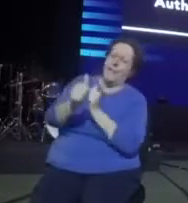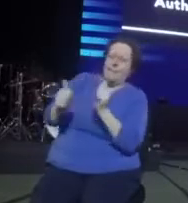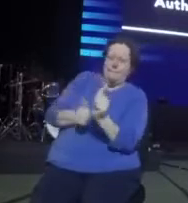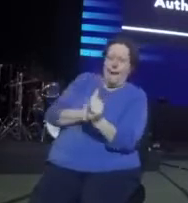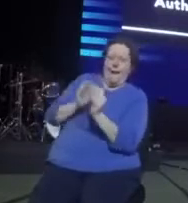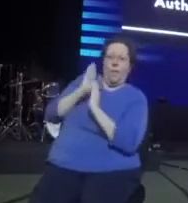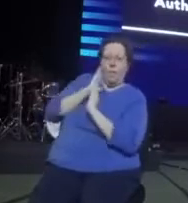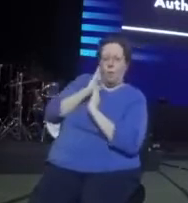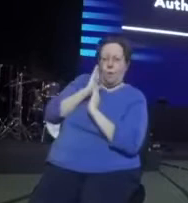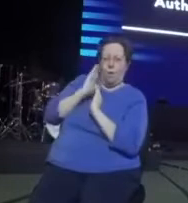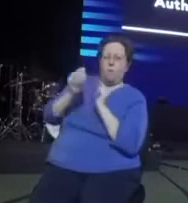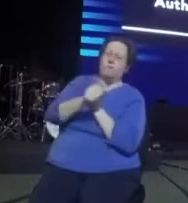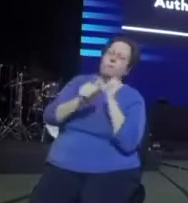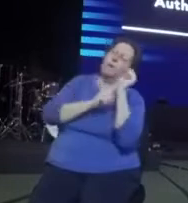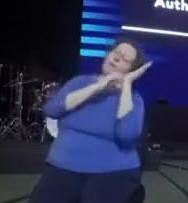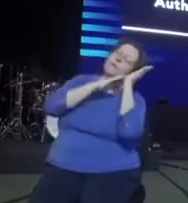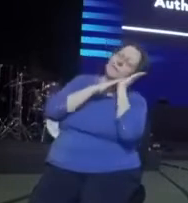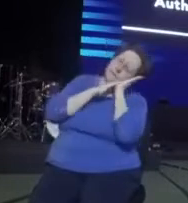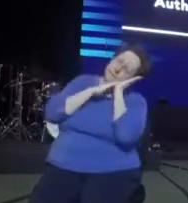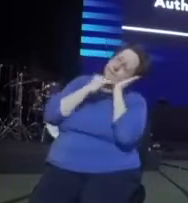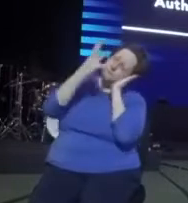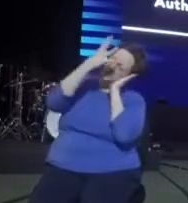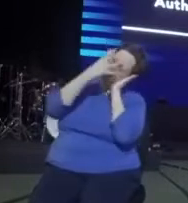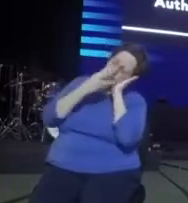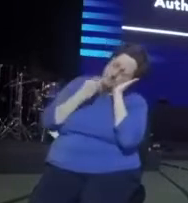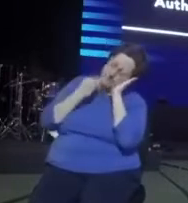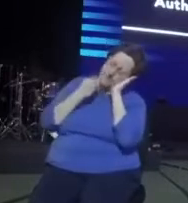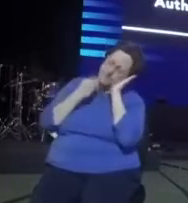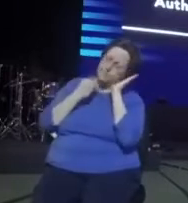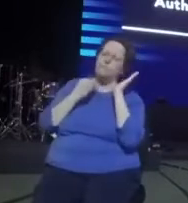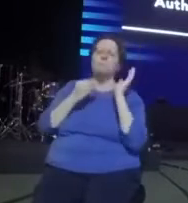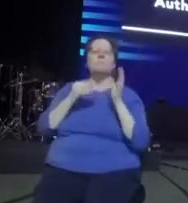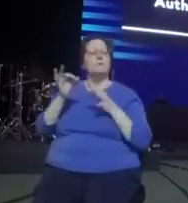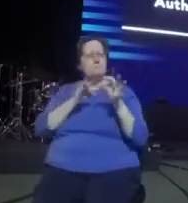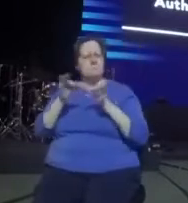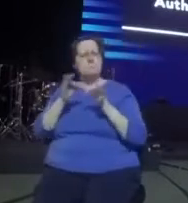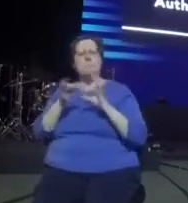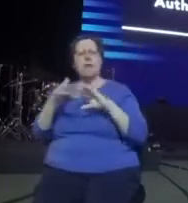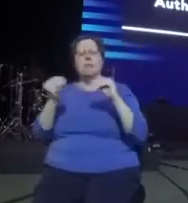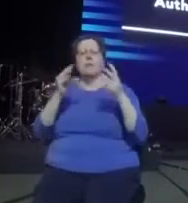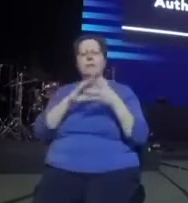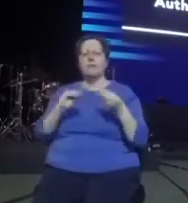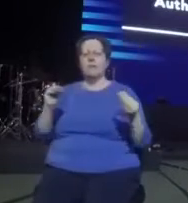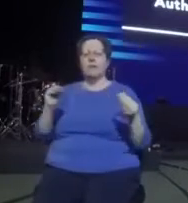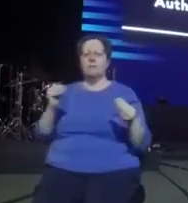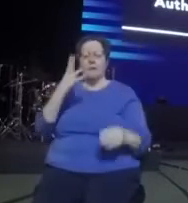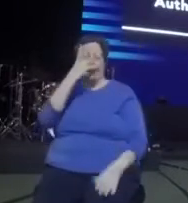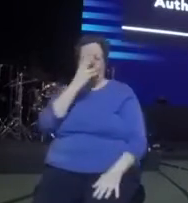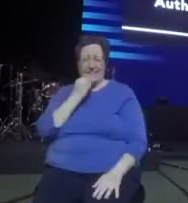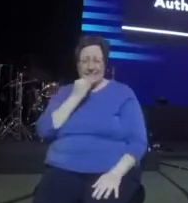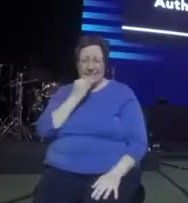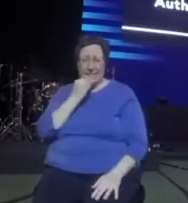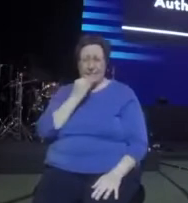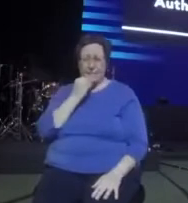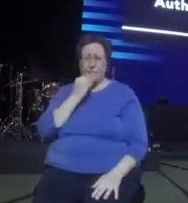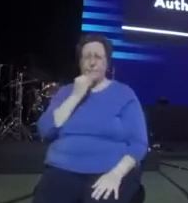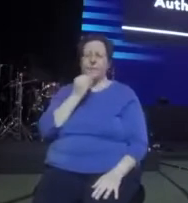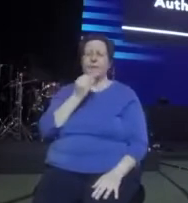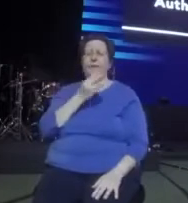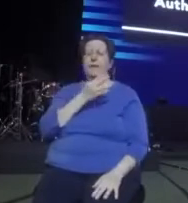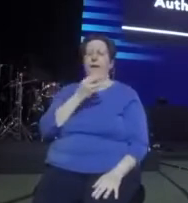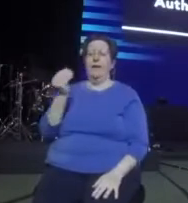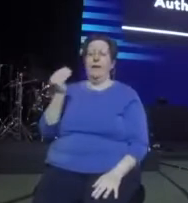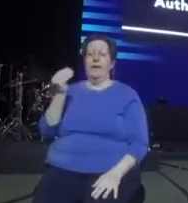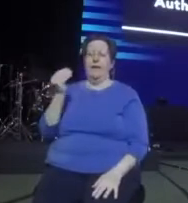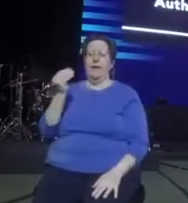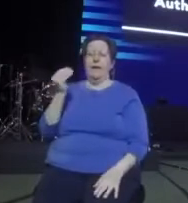story, if you know anything. It's only described to all of us many times. And he's asleep in this